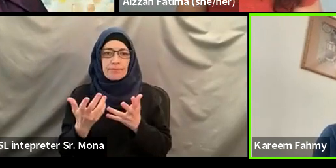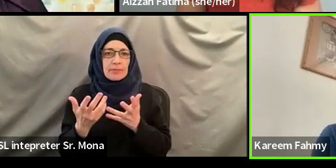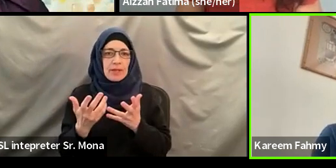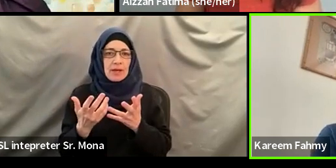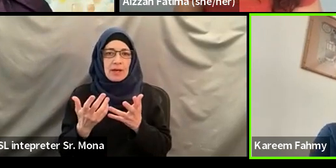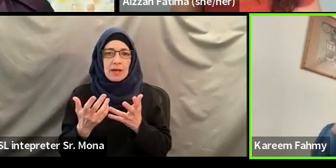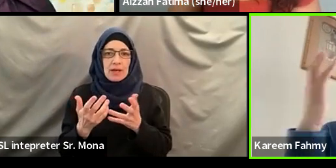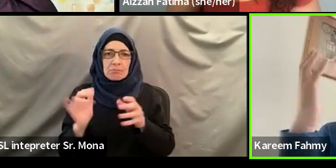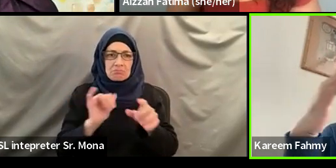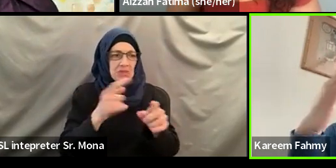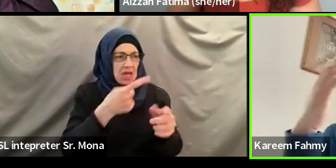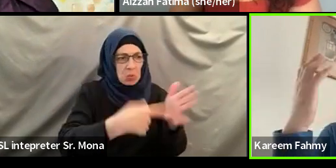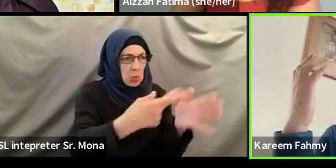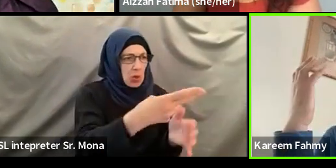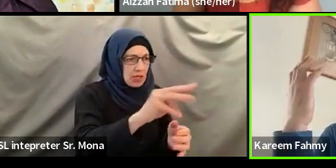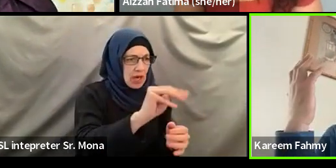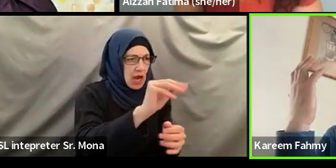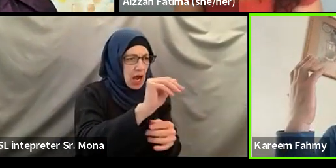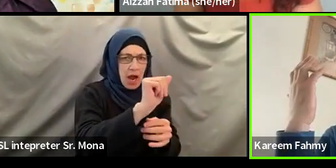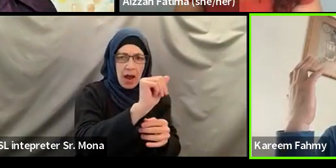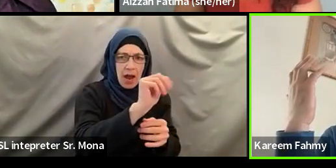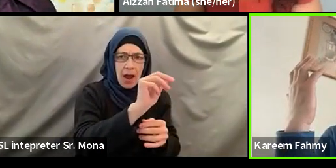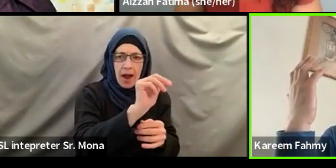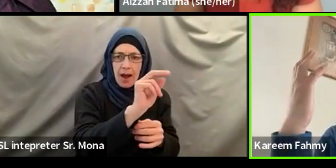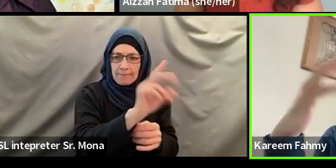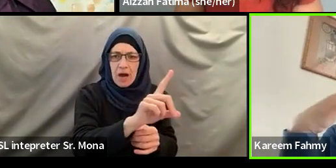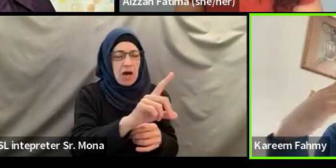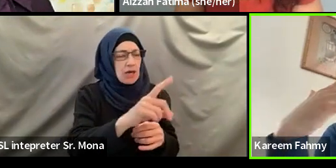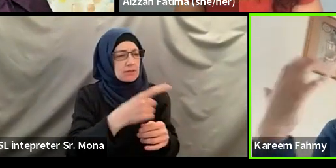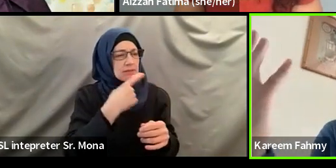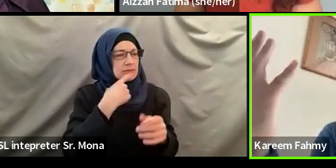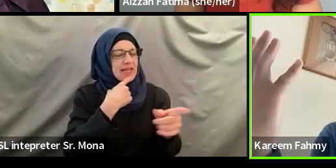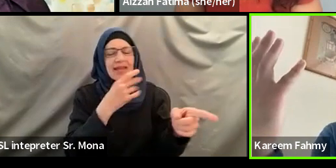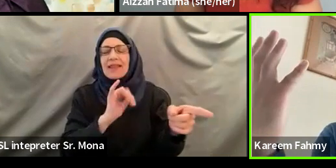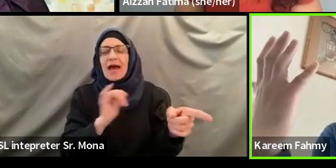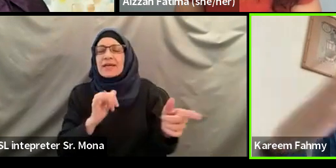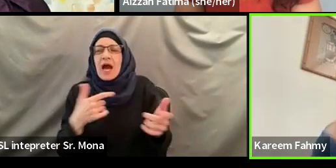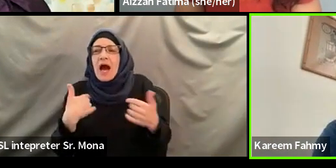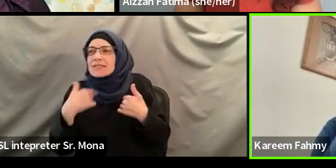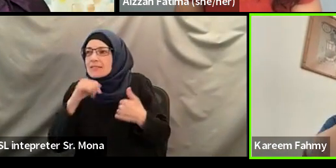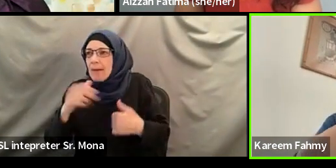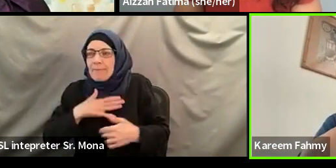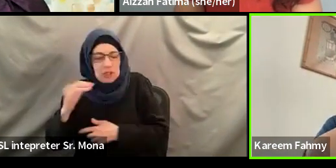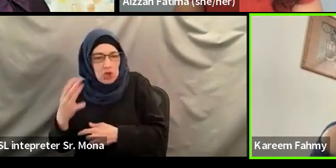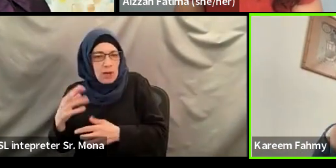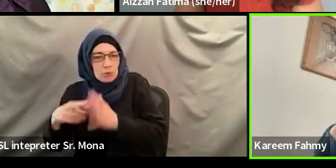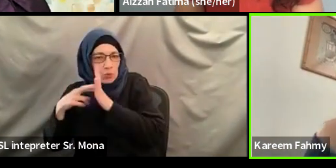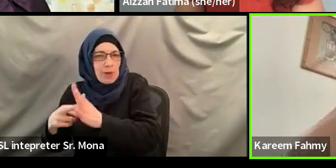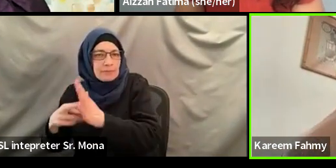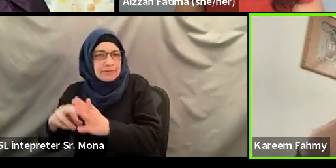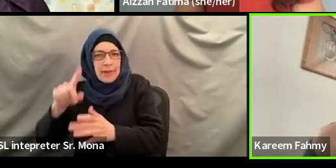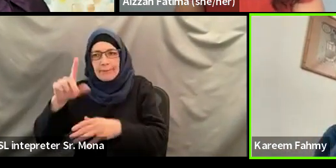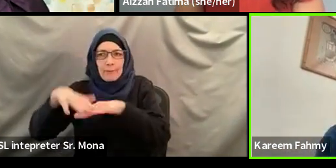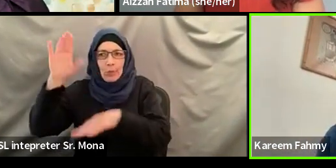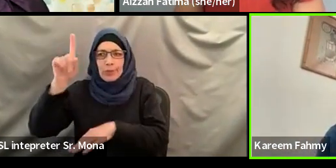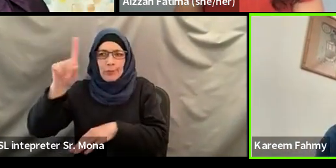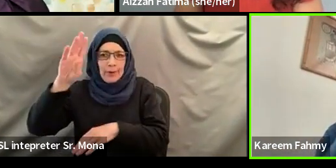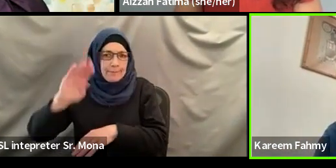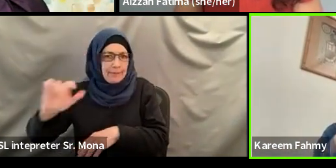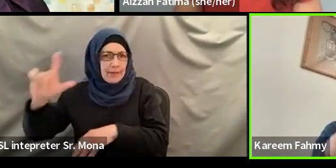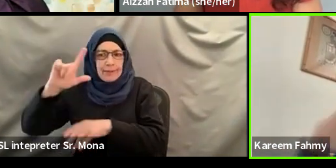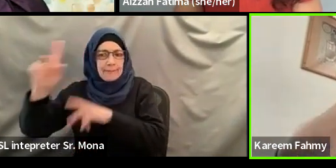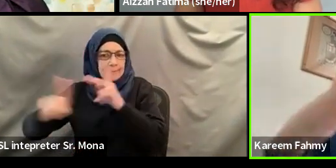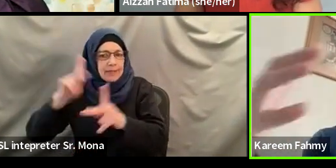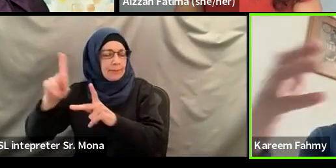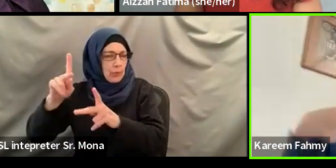like what Hamad was saying, it's like, it's not my job to represent, you know, a billion plus people on the planet. Like, how do I do that, right? But I think at a certain point, I was like, well,